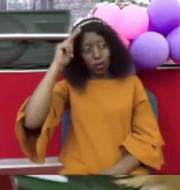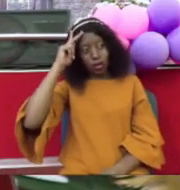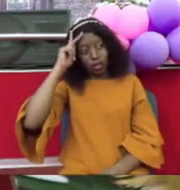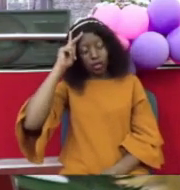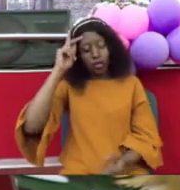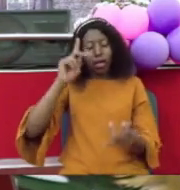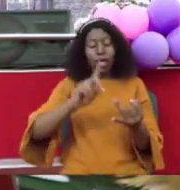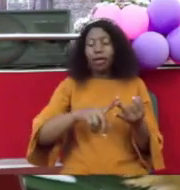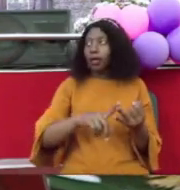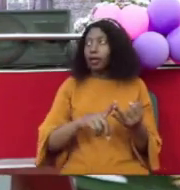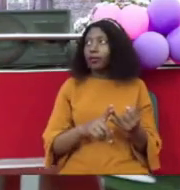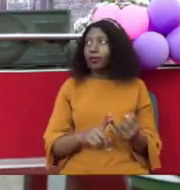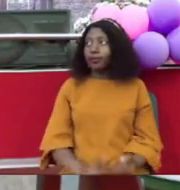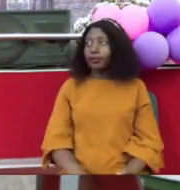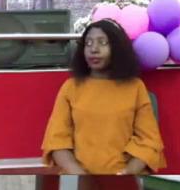Now